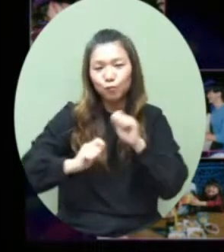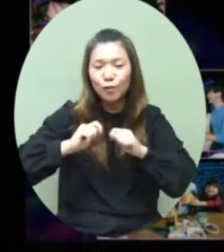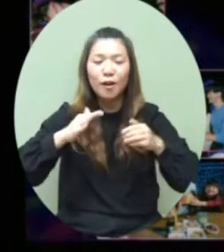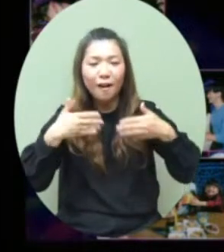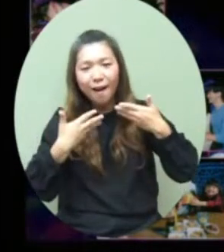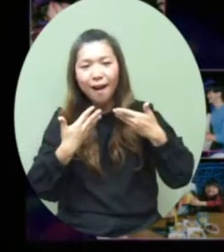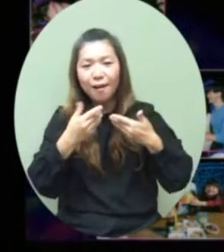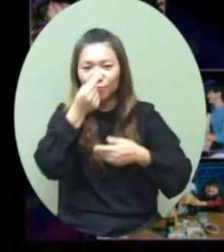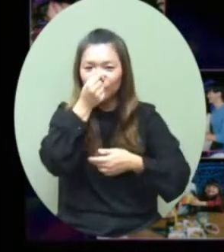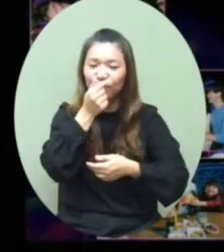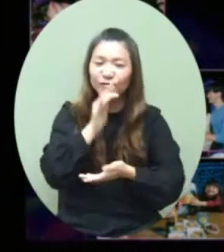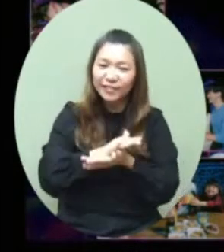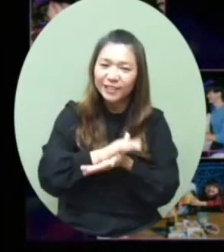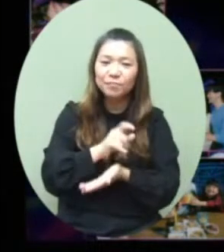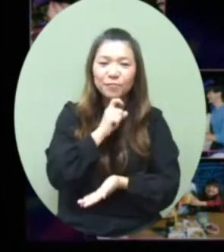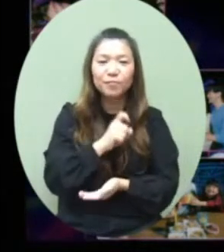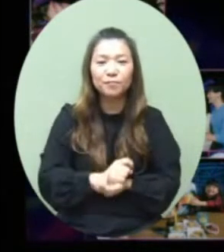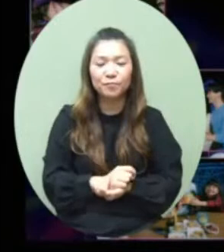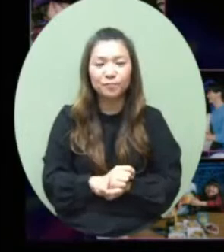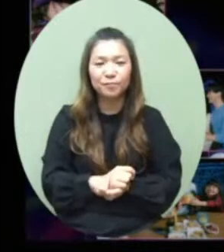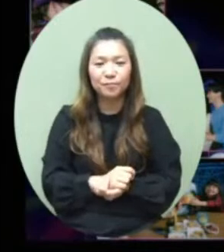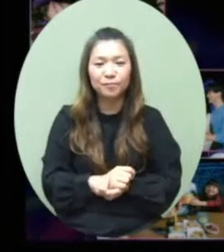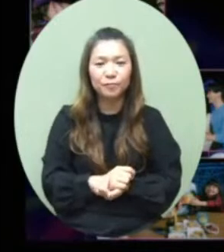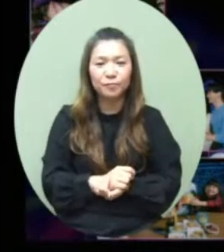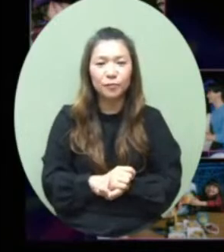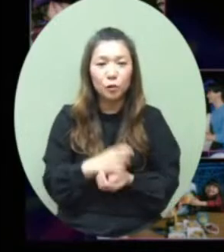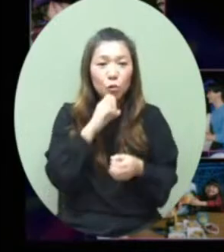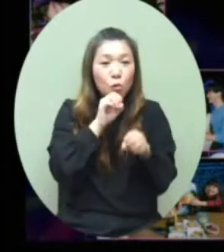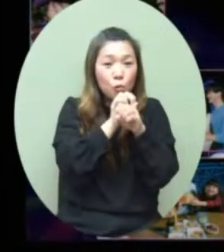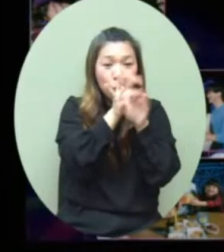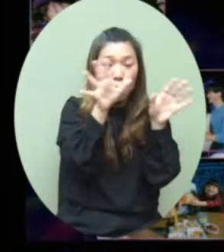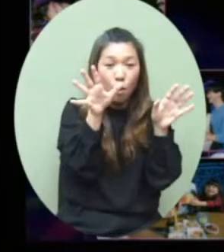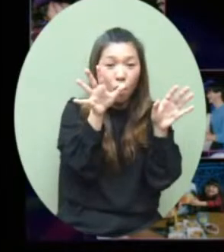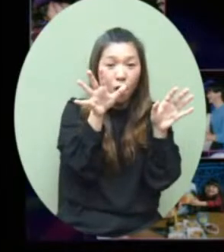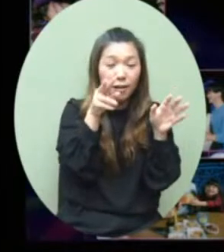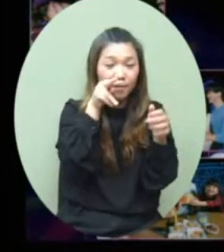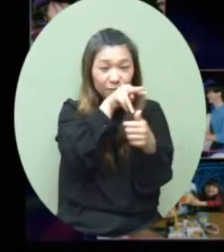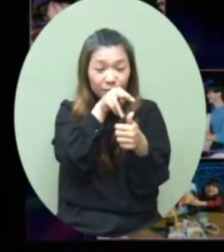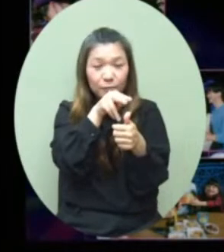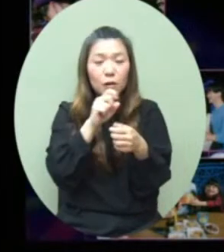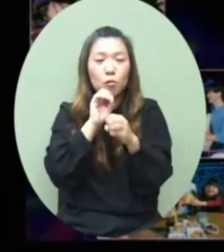enter Ocean Park for free, bringing to them different experiences.